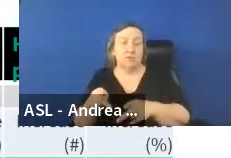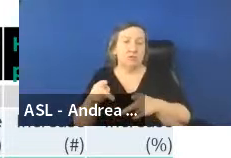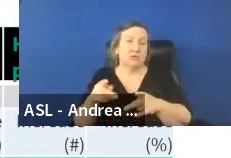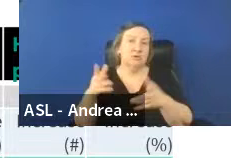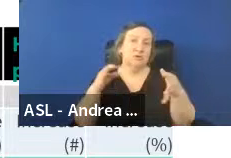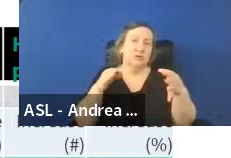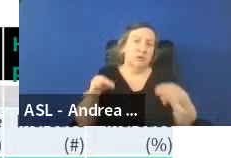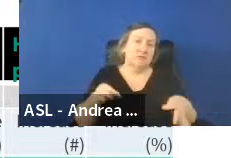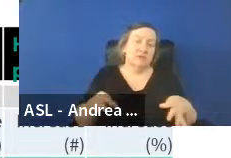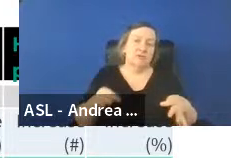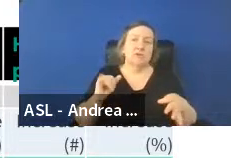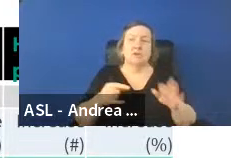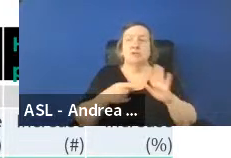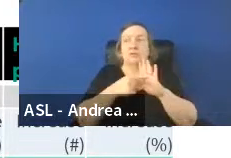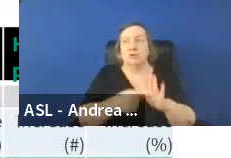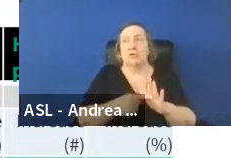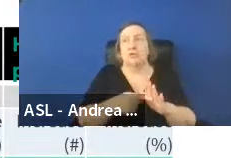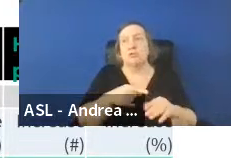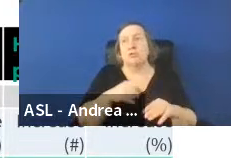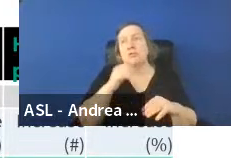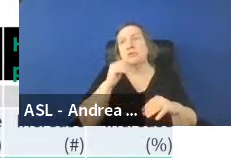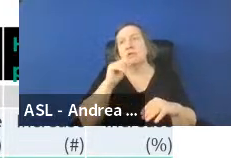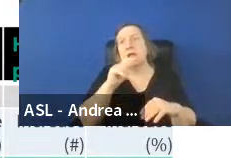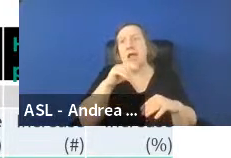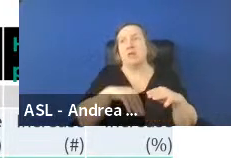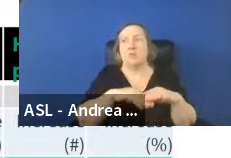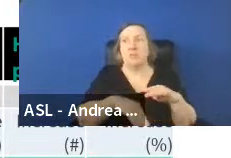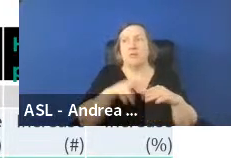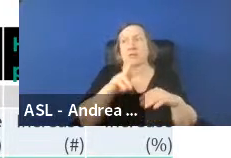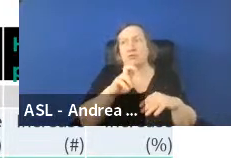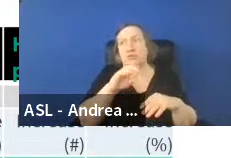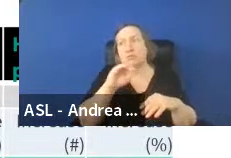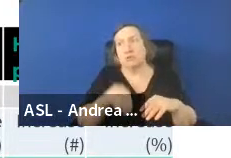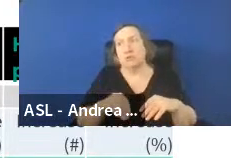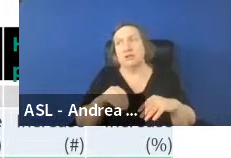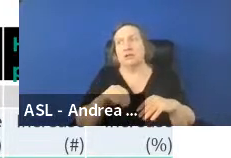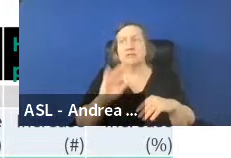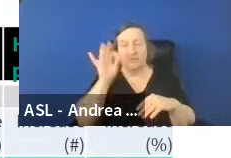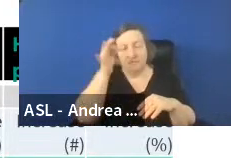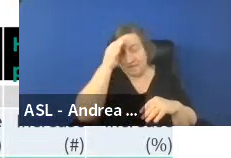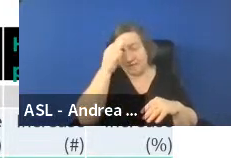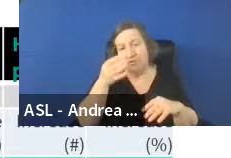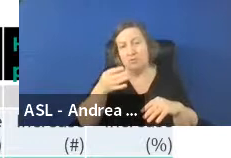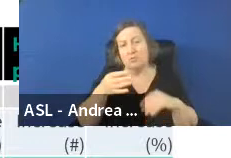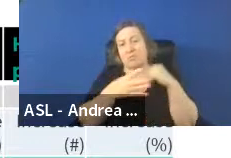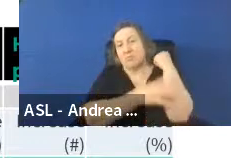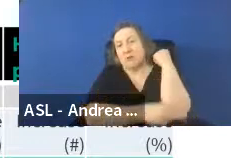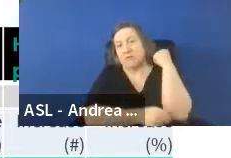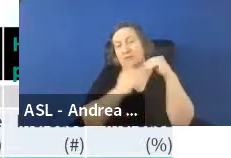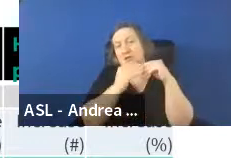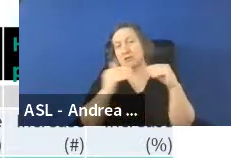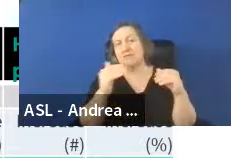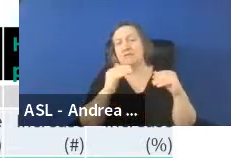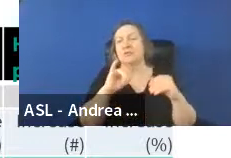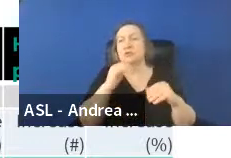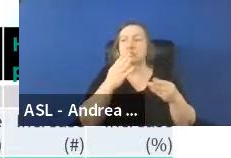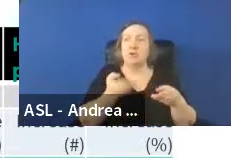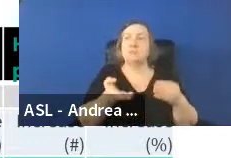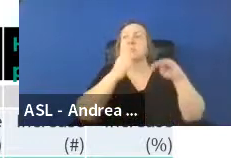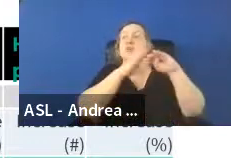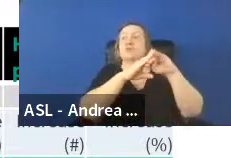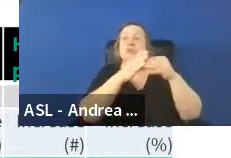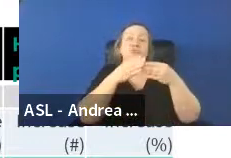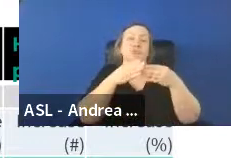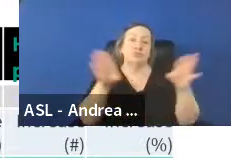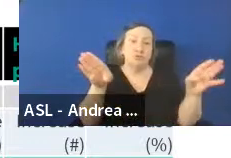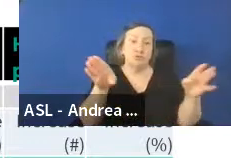definition is provided there at or below 200% the federal poverty level. Again, jobs increase across the board. There are